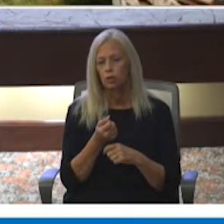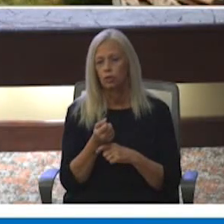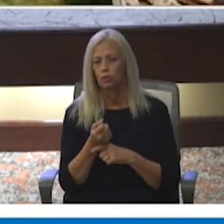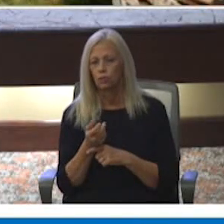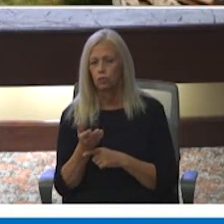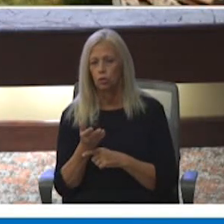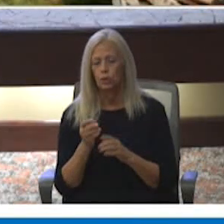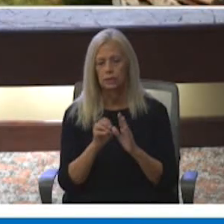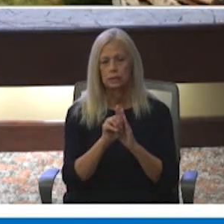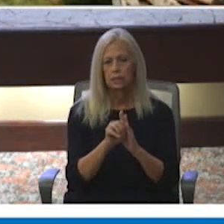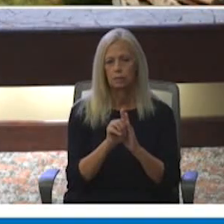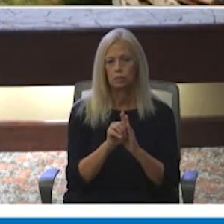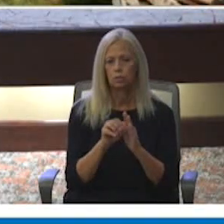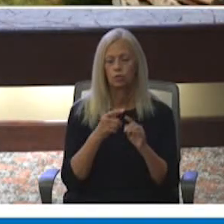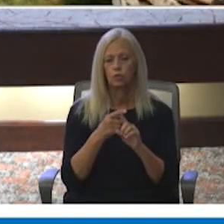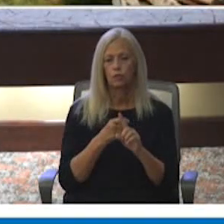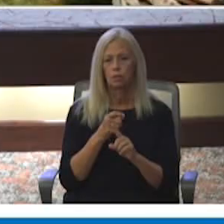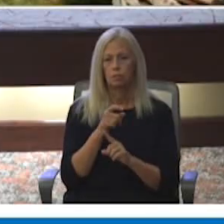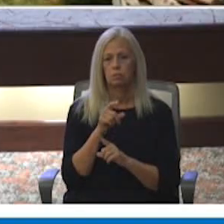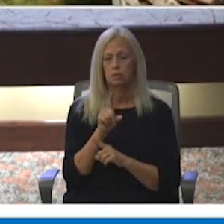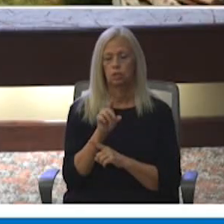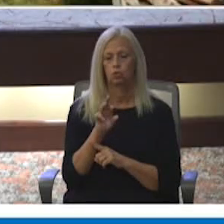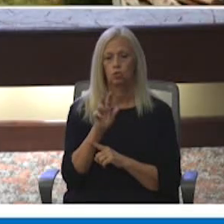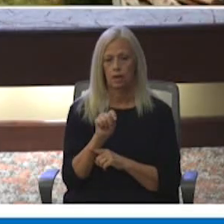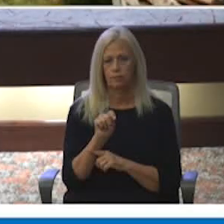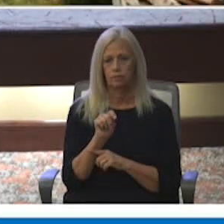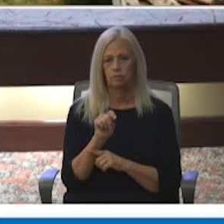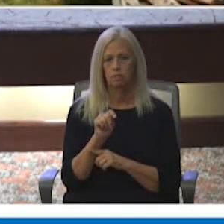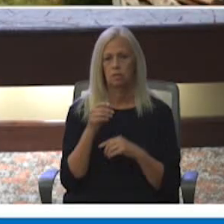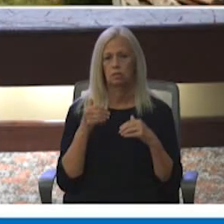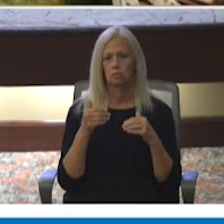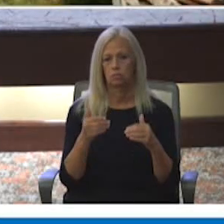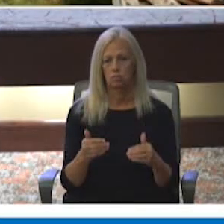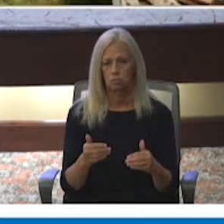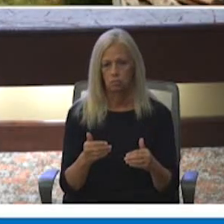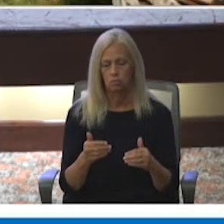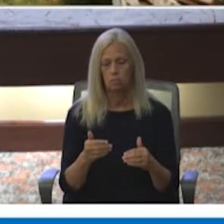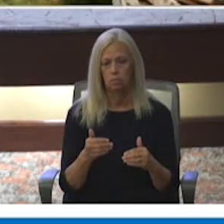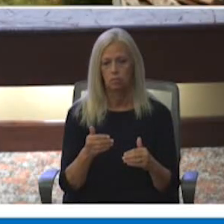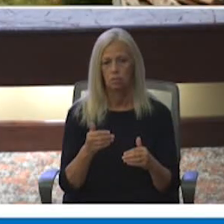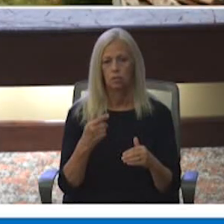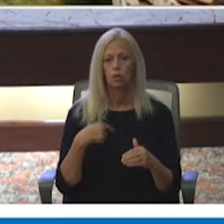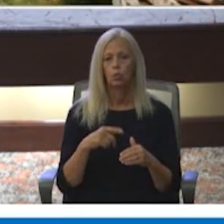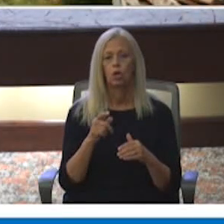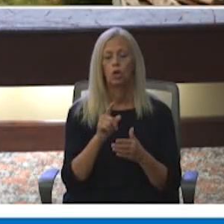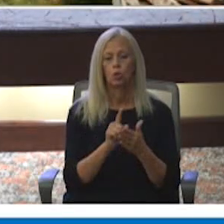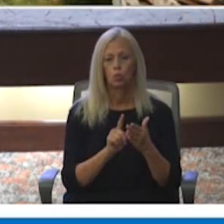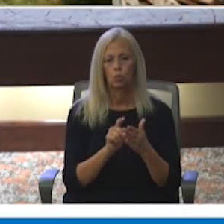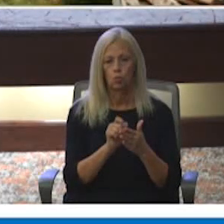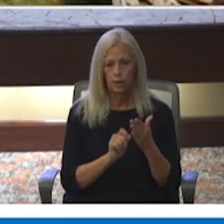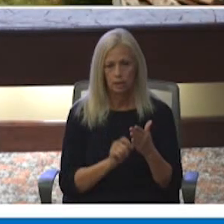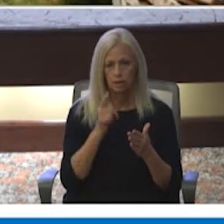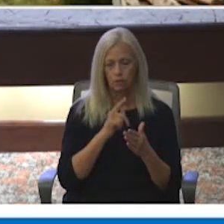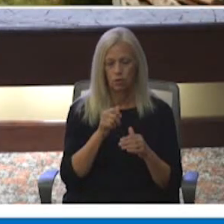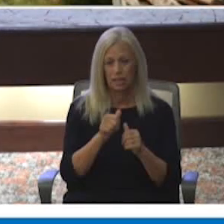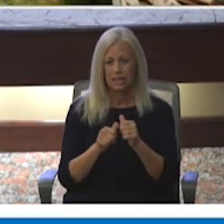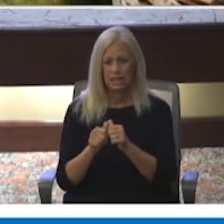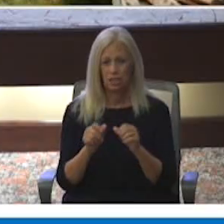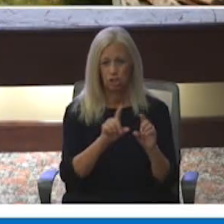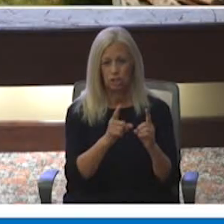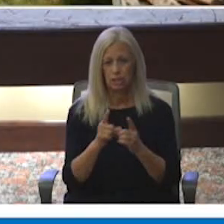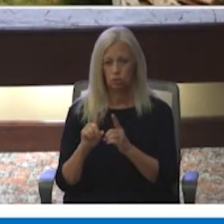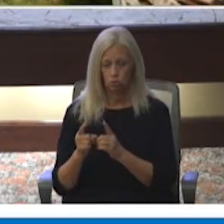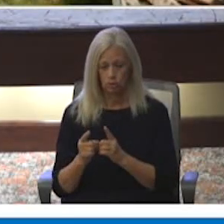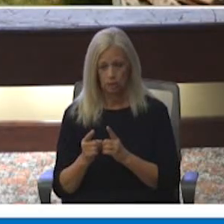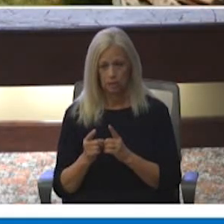of examples from the drafts that have been carried forward. We're writing purpose statements for each of those districts. Those are built